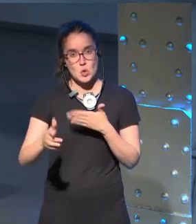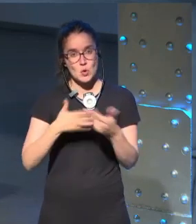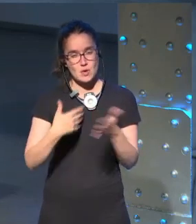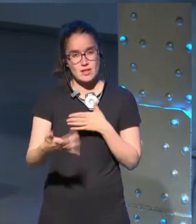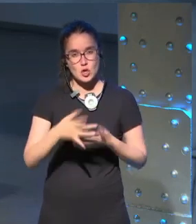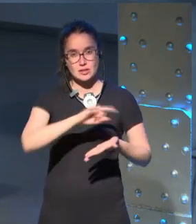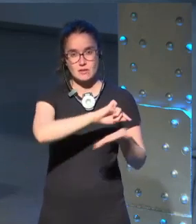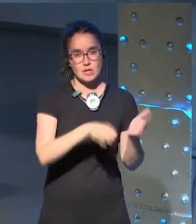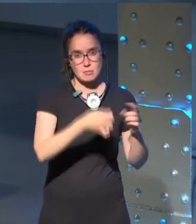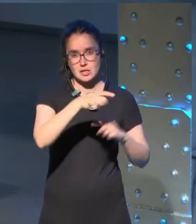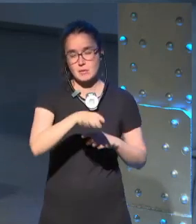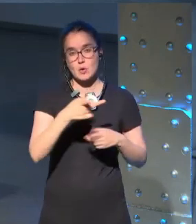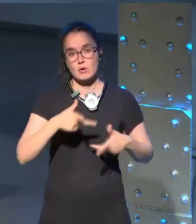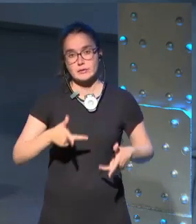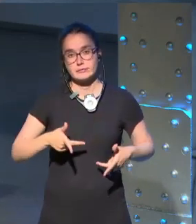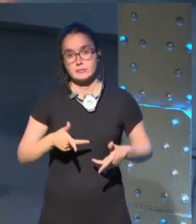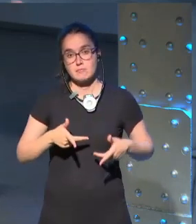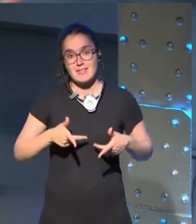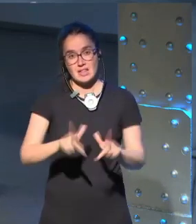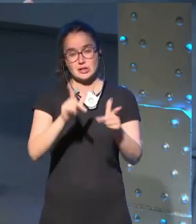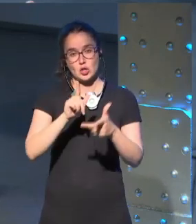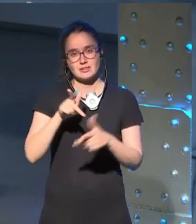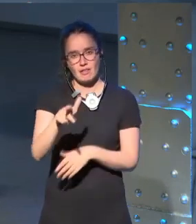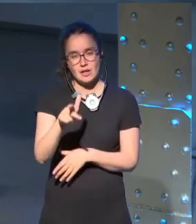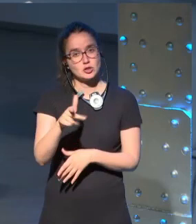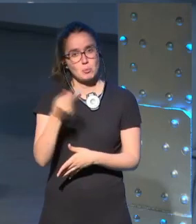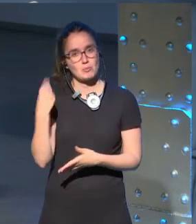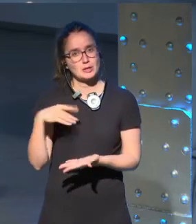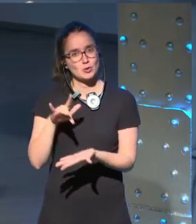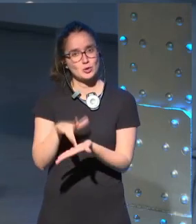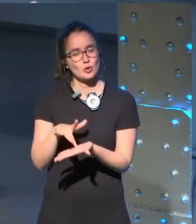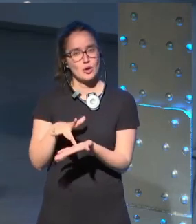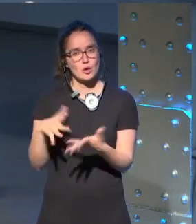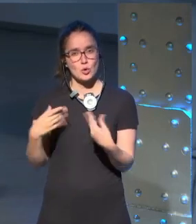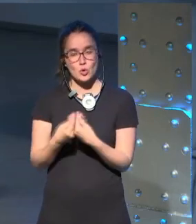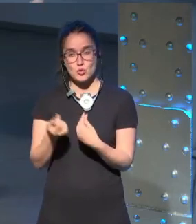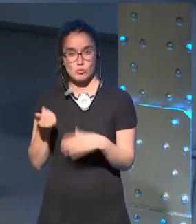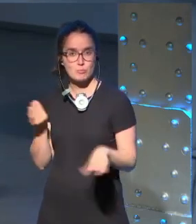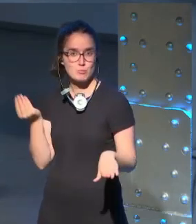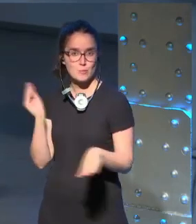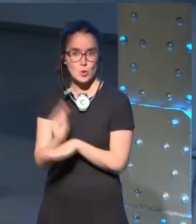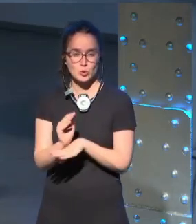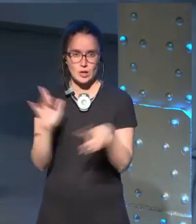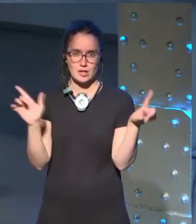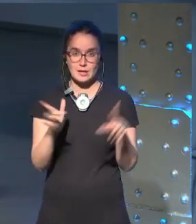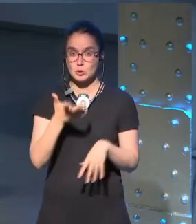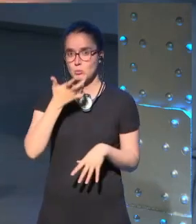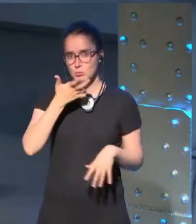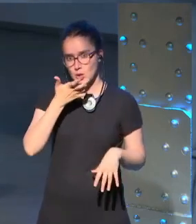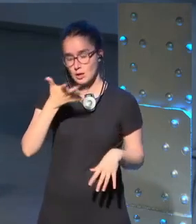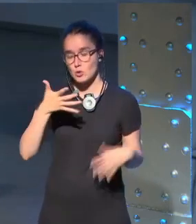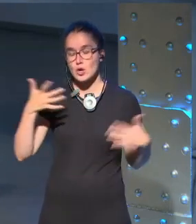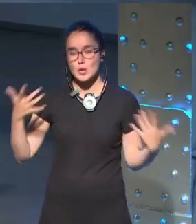things. And when you sign up with a film writer, you're selling the film and television rights. And any author can do that. And